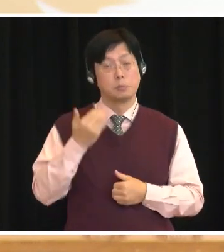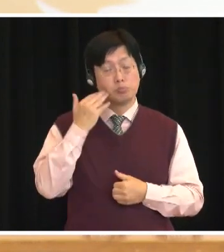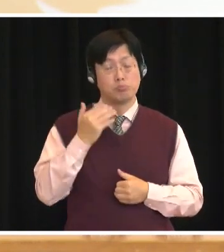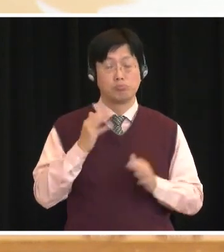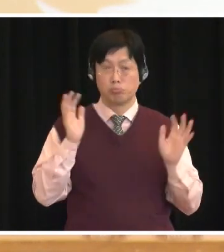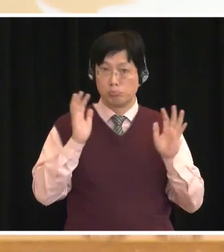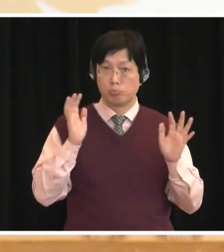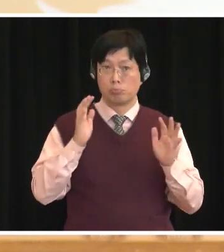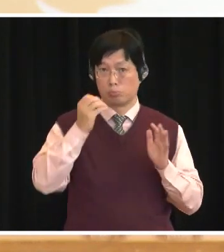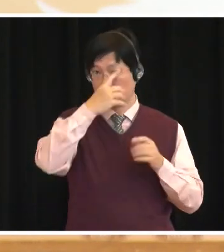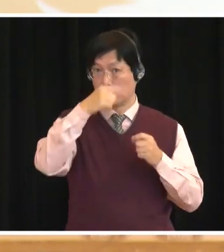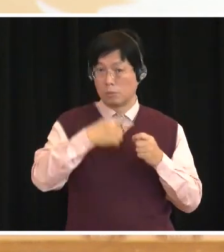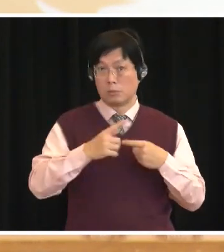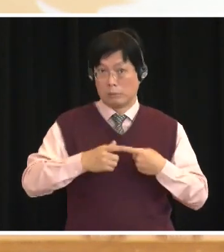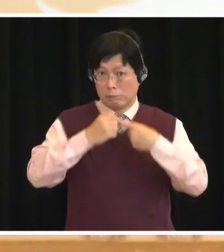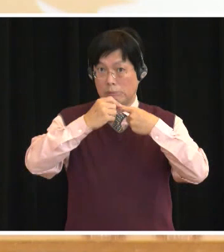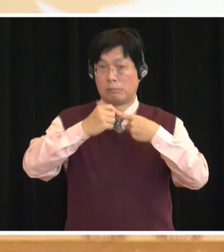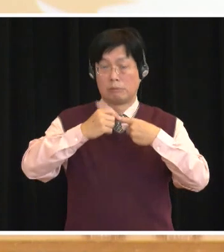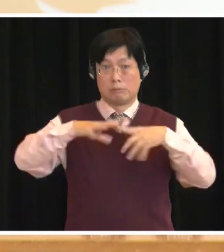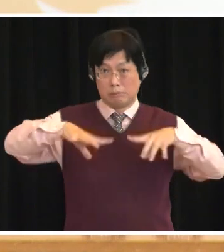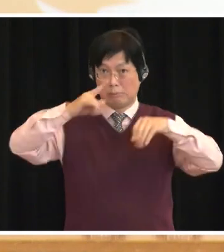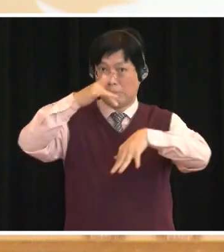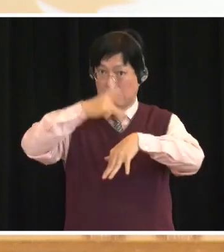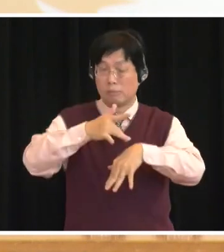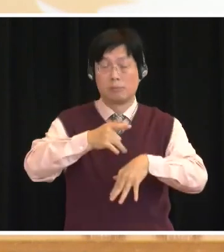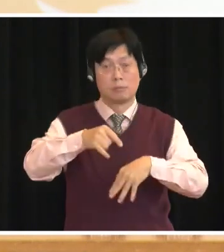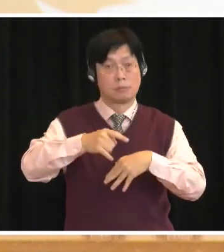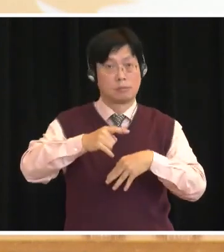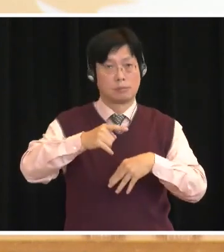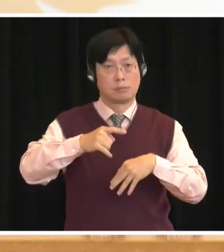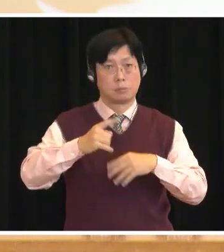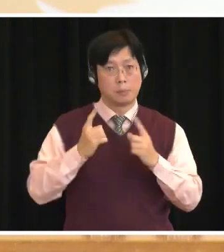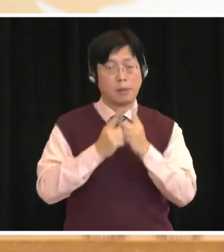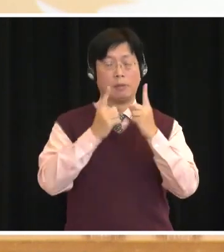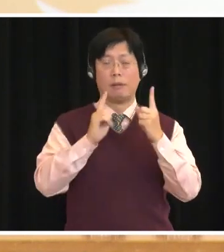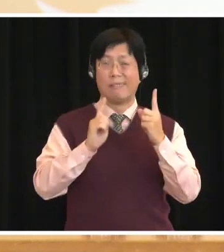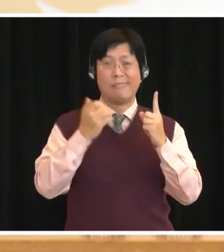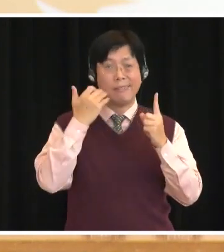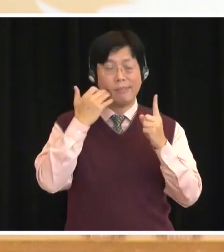system is the police and the police interrogation.